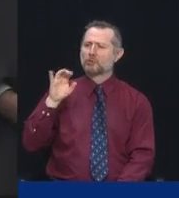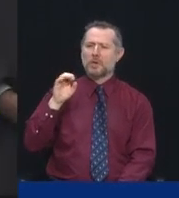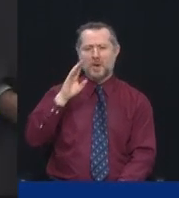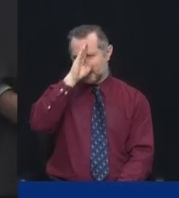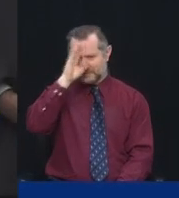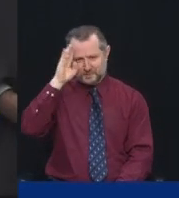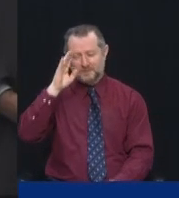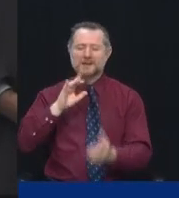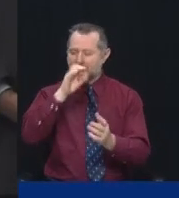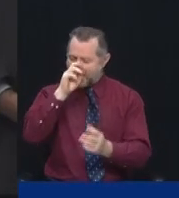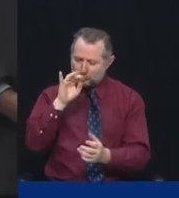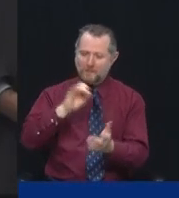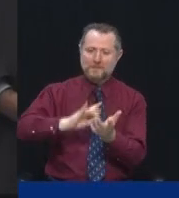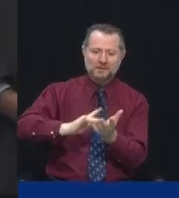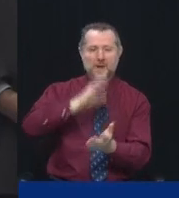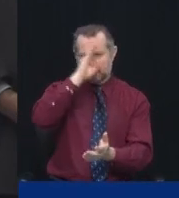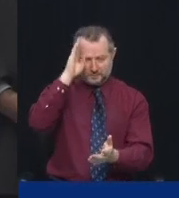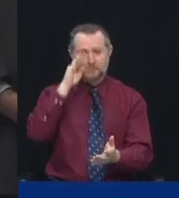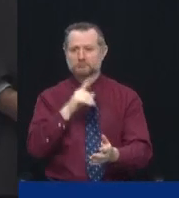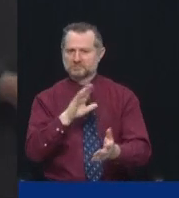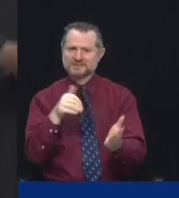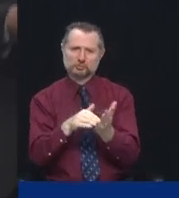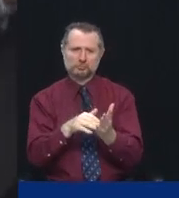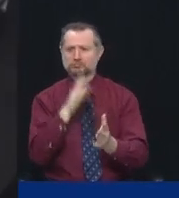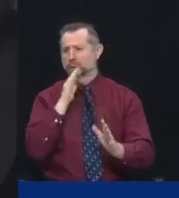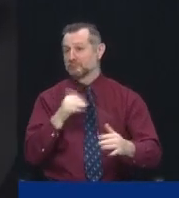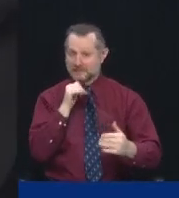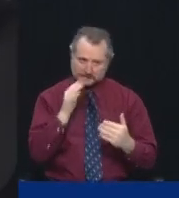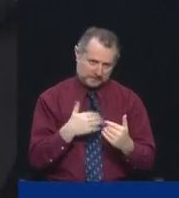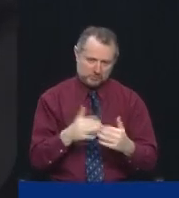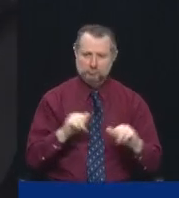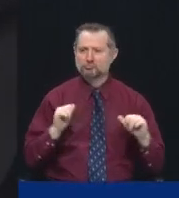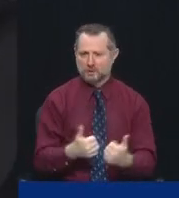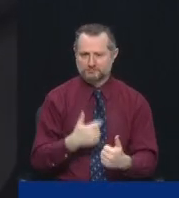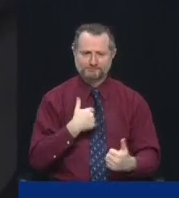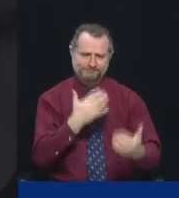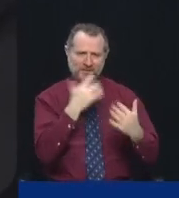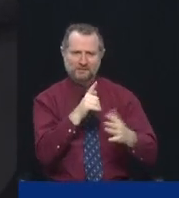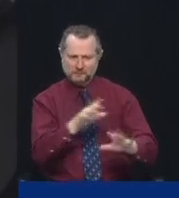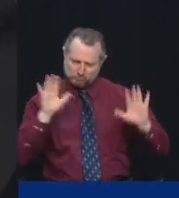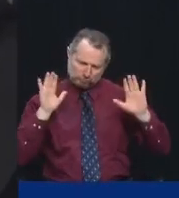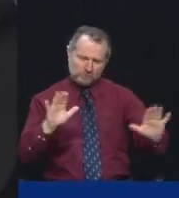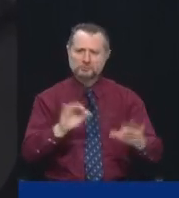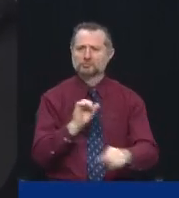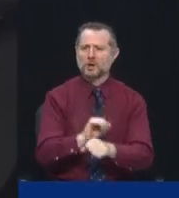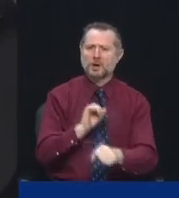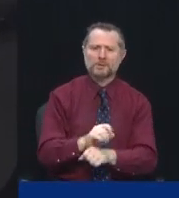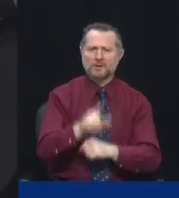challenging times and great work. Thomas, thank you very much, and thank the entire medical center.